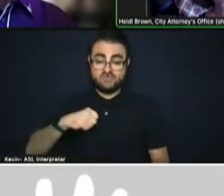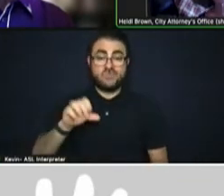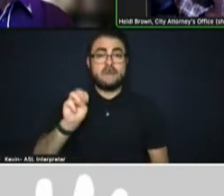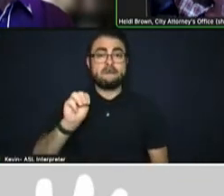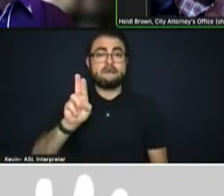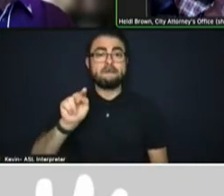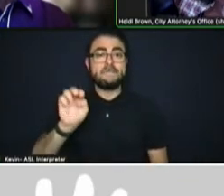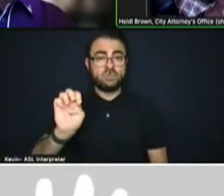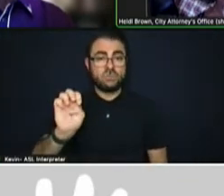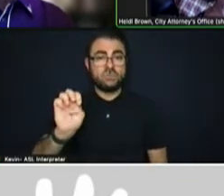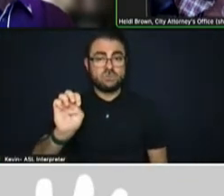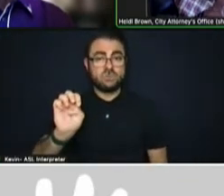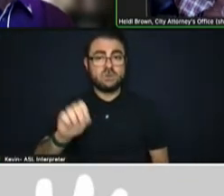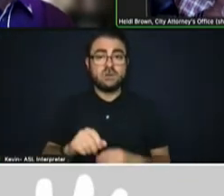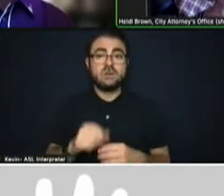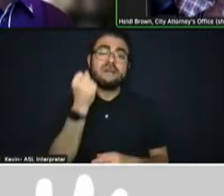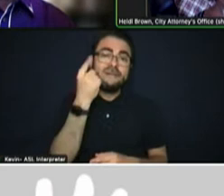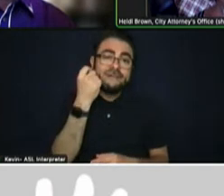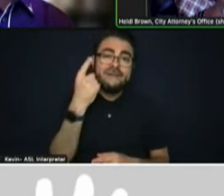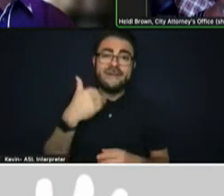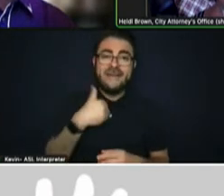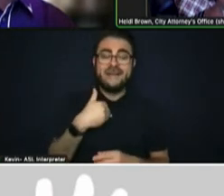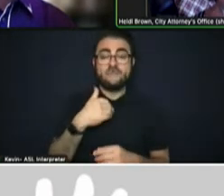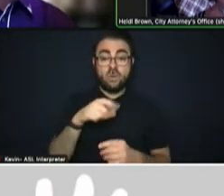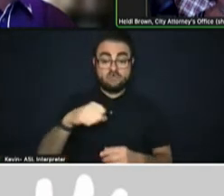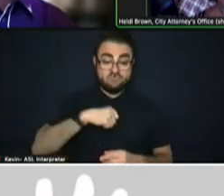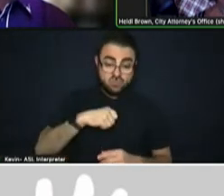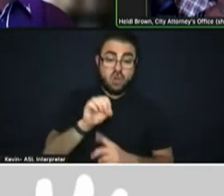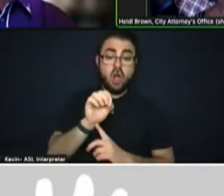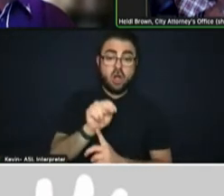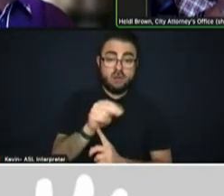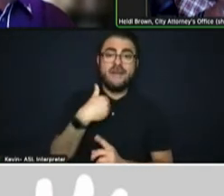on and they have video and audio, and